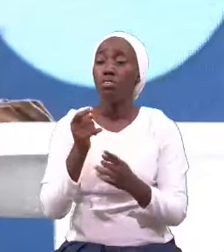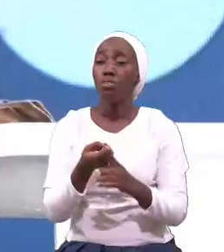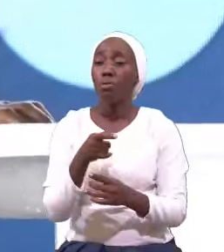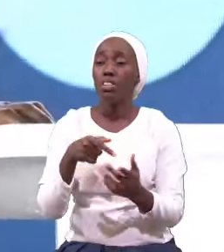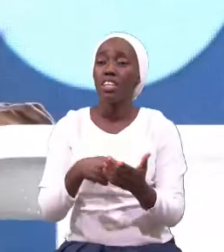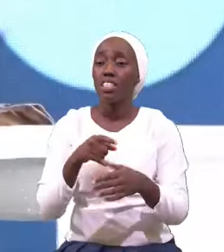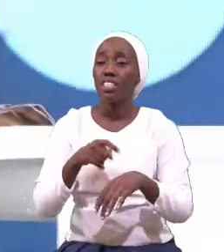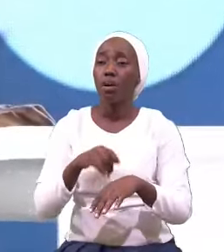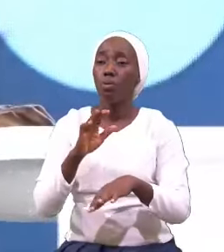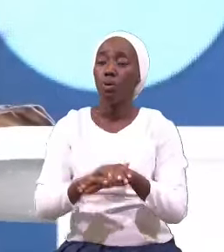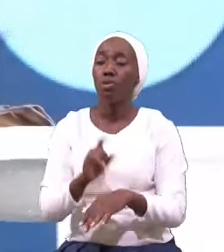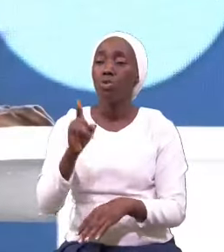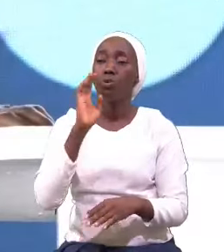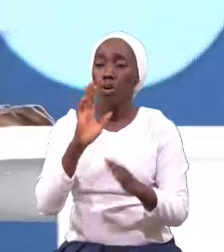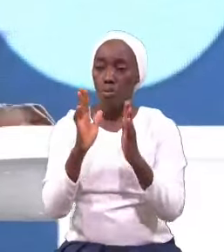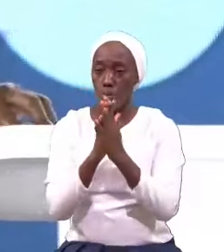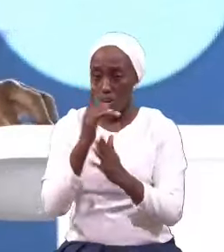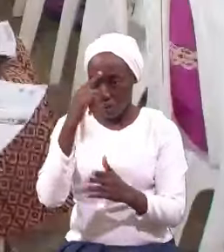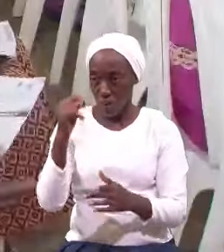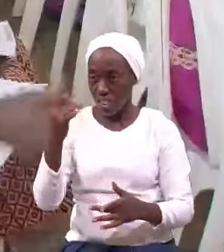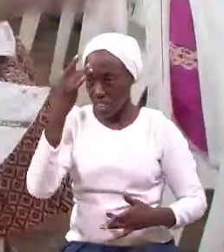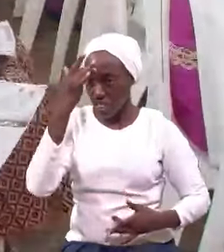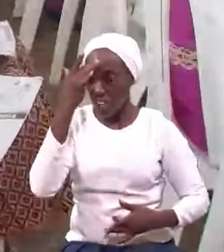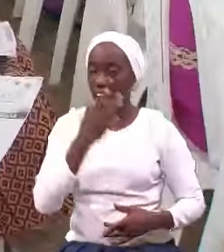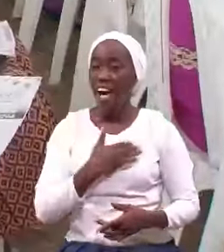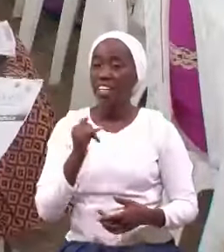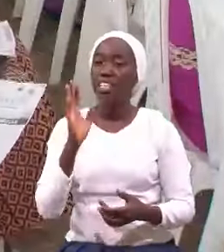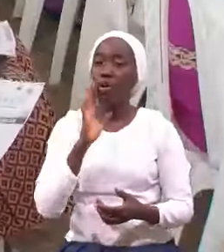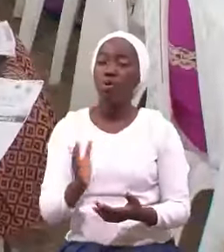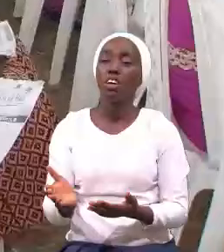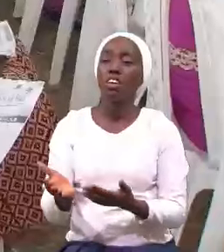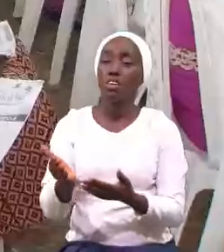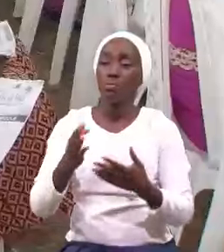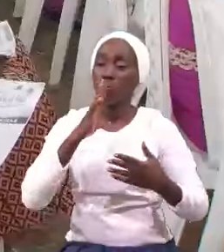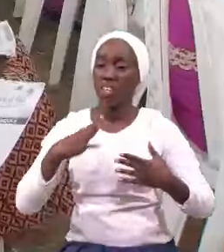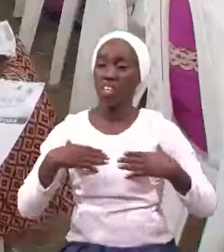you will pray for the sick and the sick will recover.